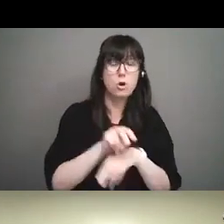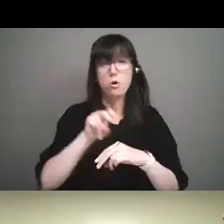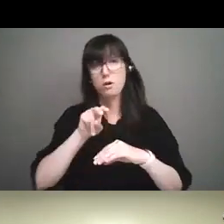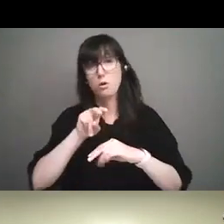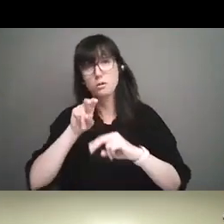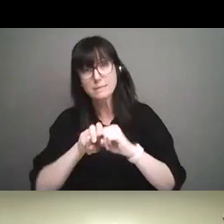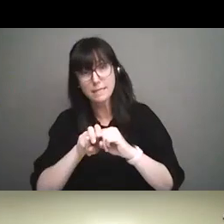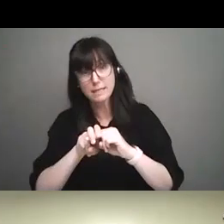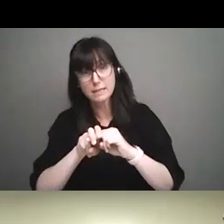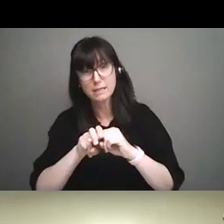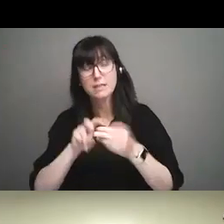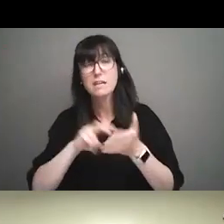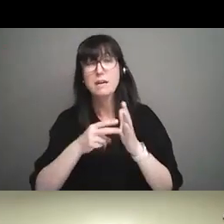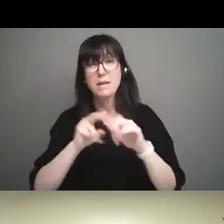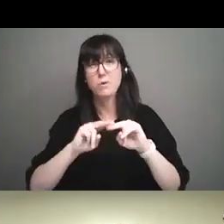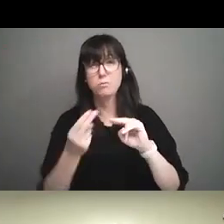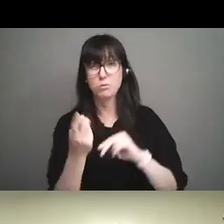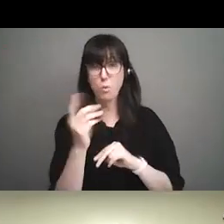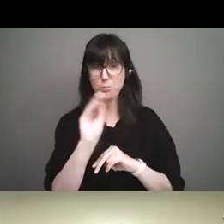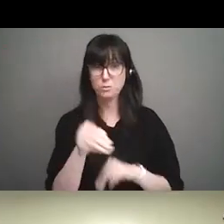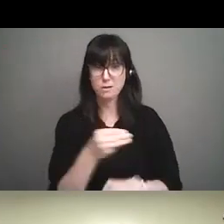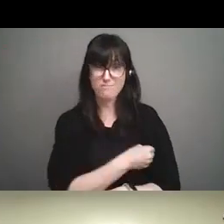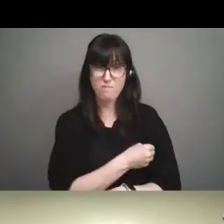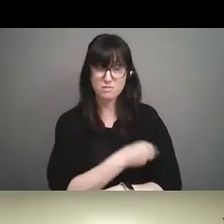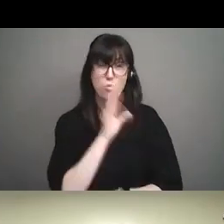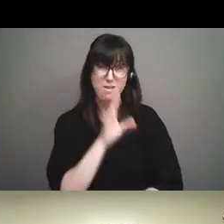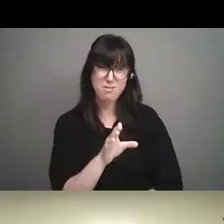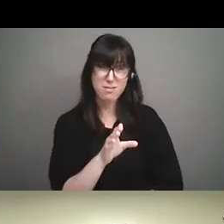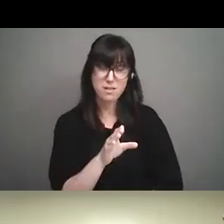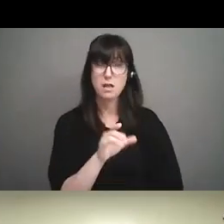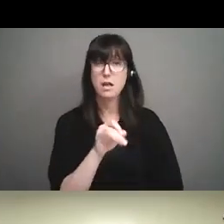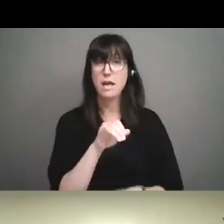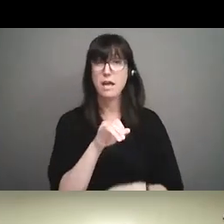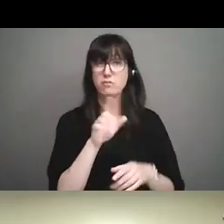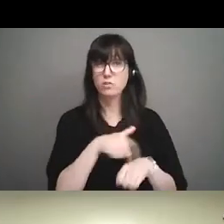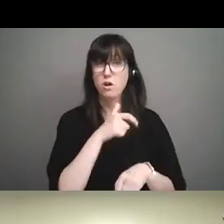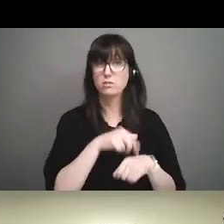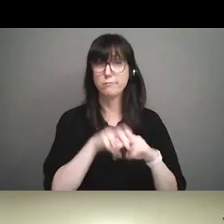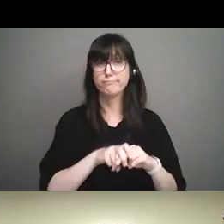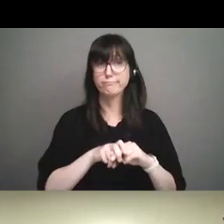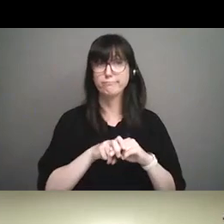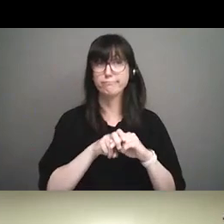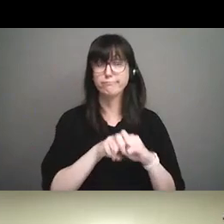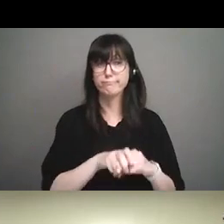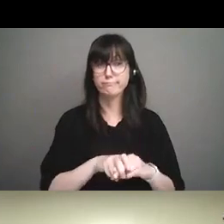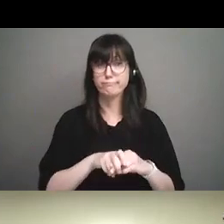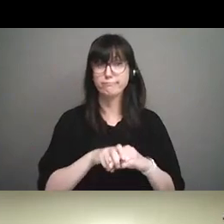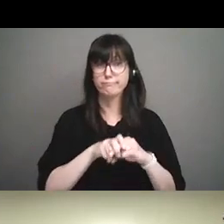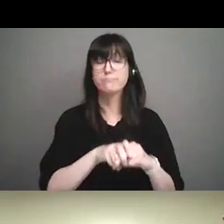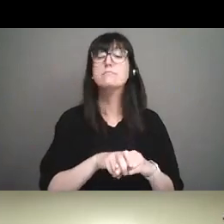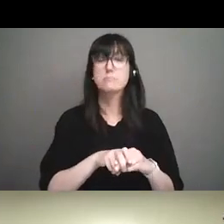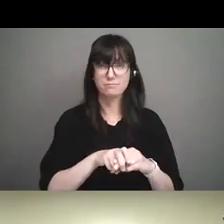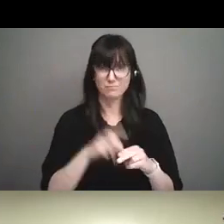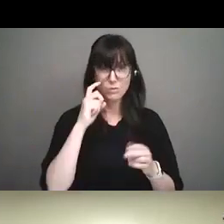is associated with 1% loss of muscle. If we're inactive, we're much more likely to see problems of